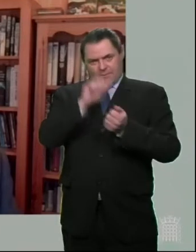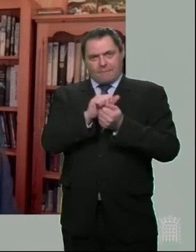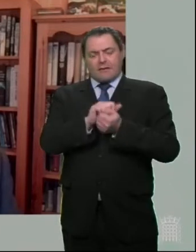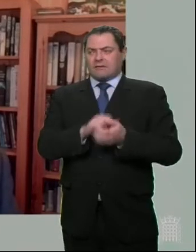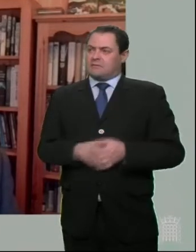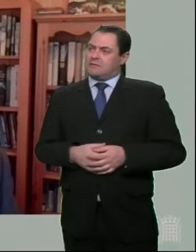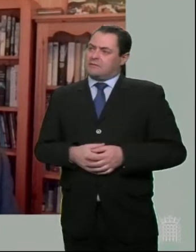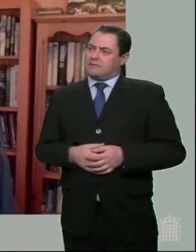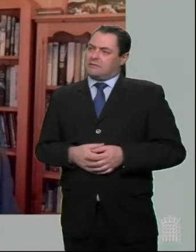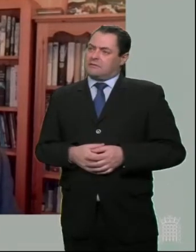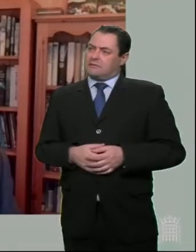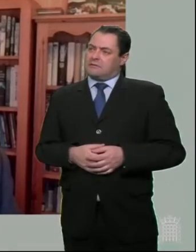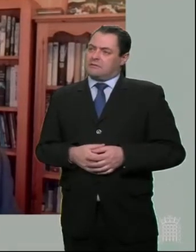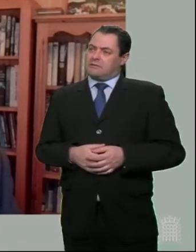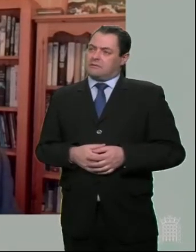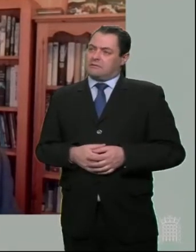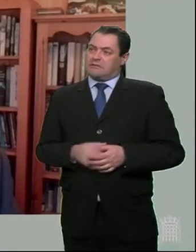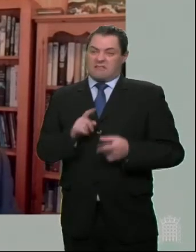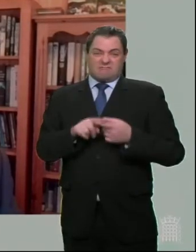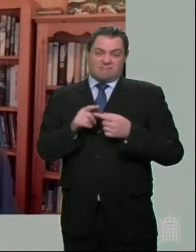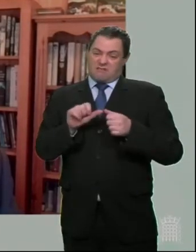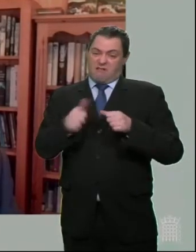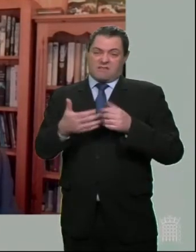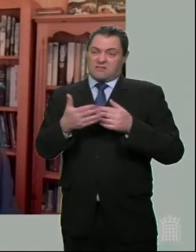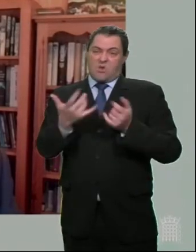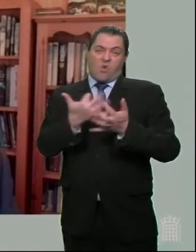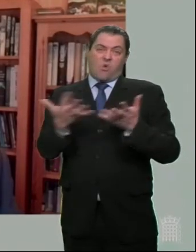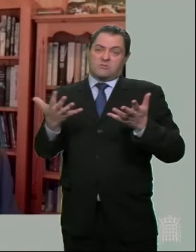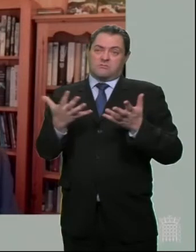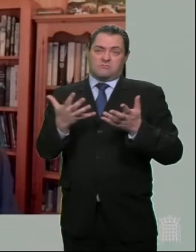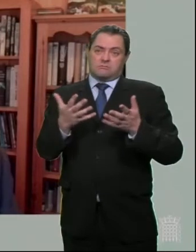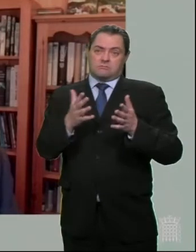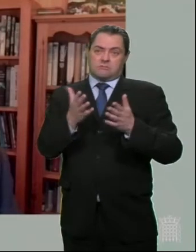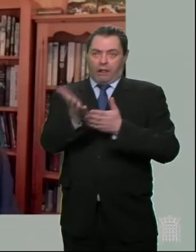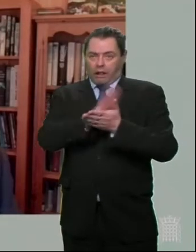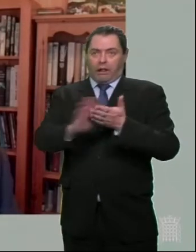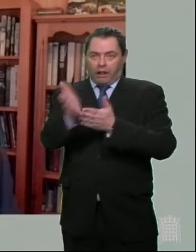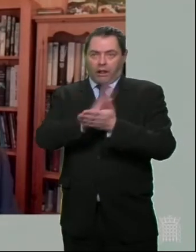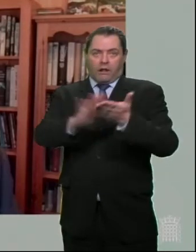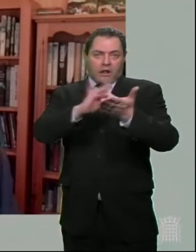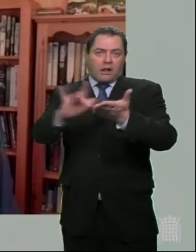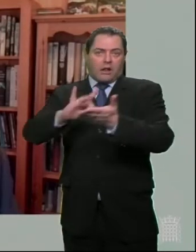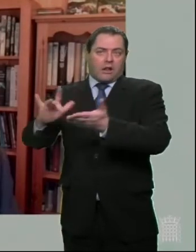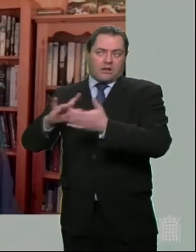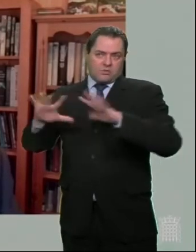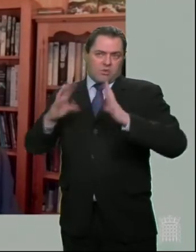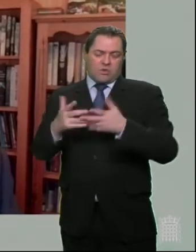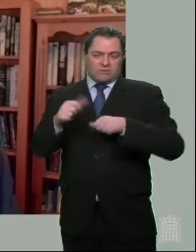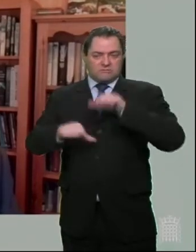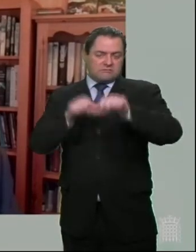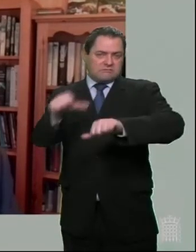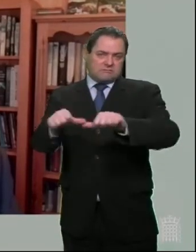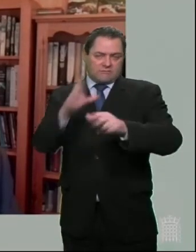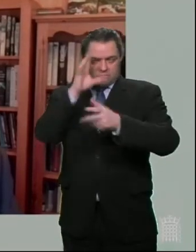those that have sadly followed them in genocides around the world. Mr. Speaker, last night, the